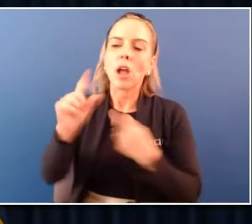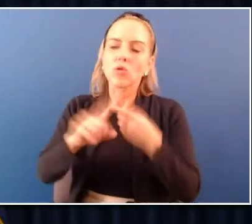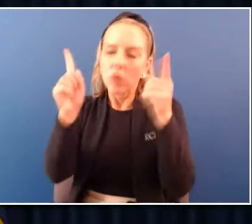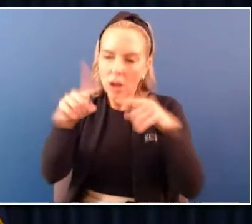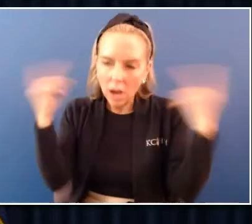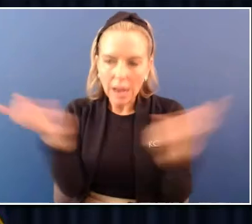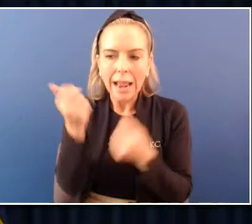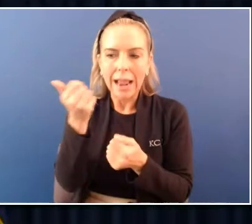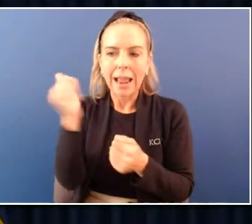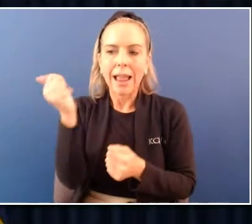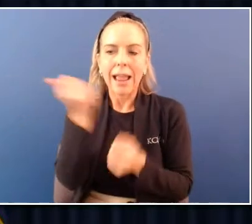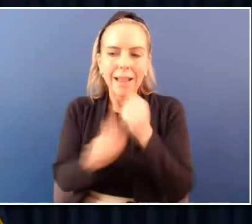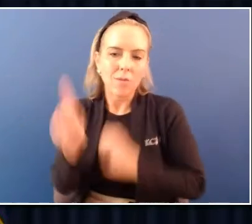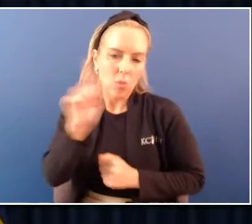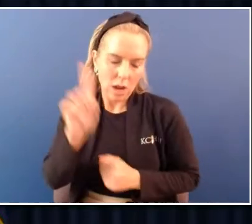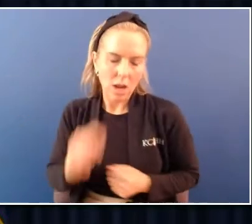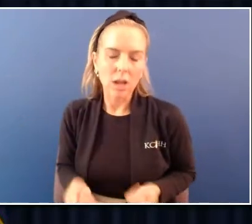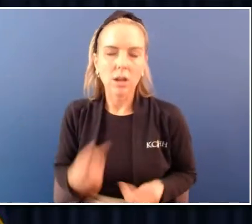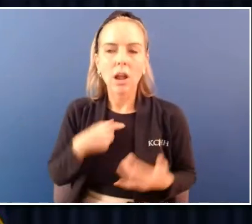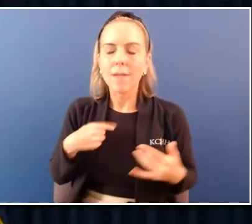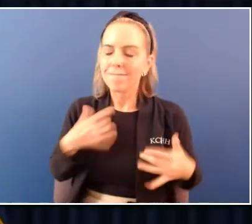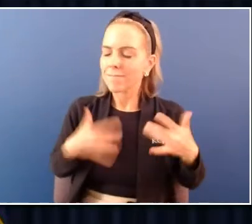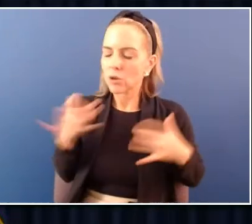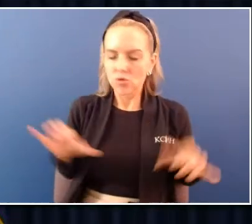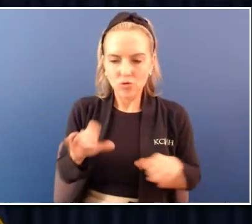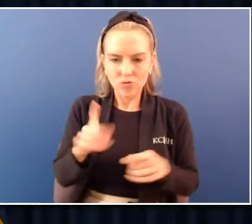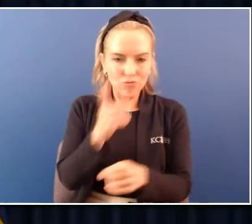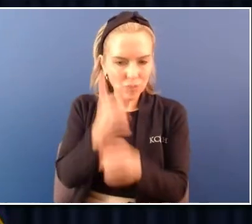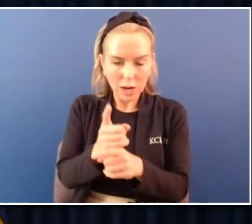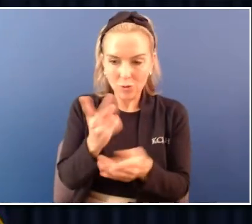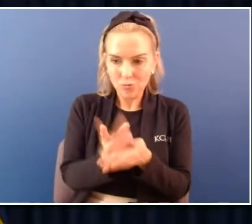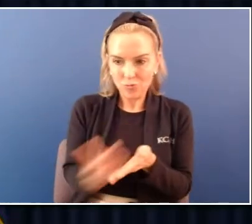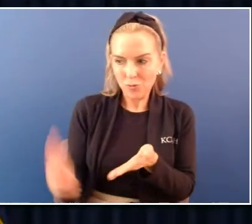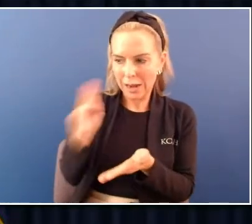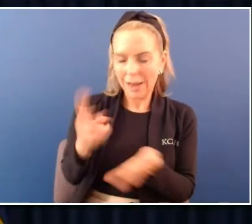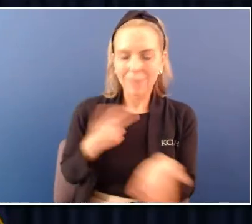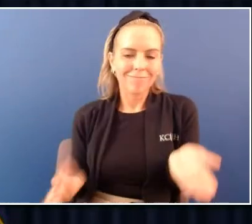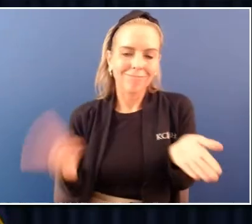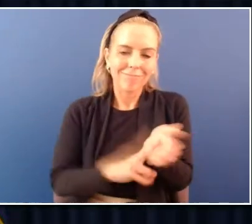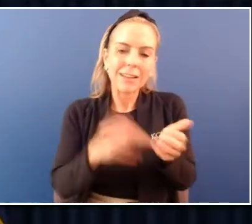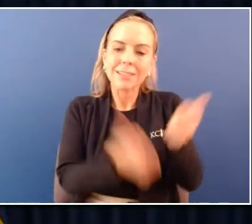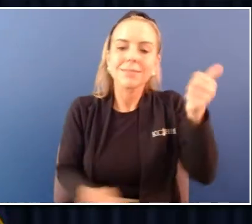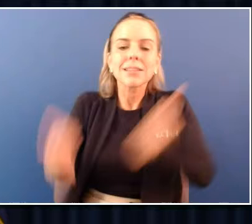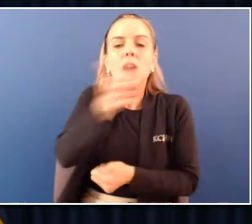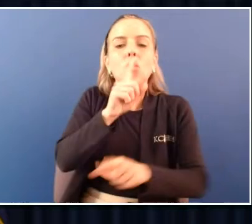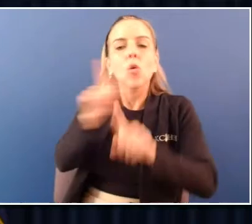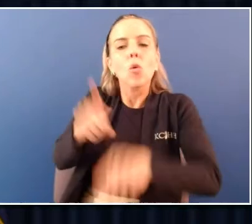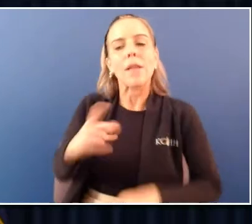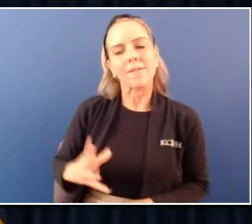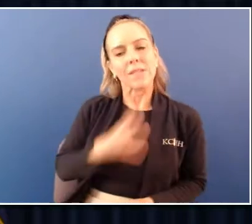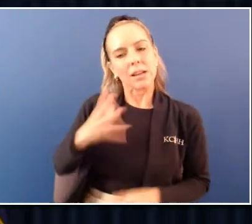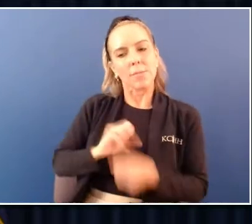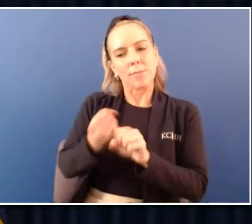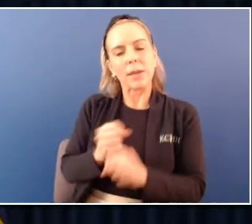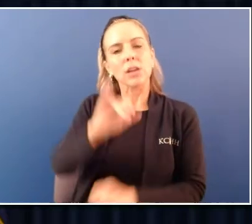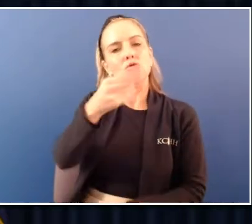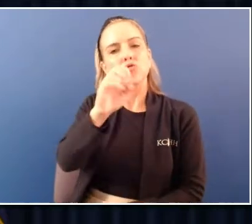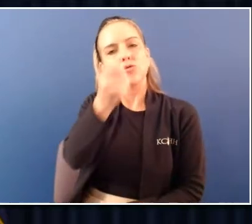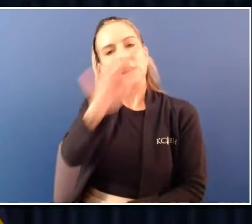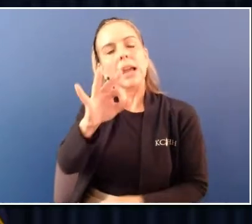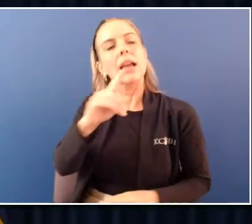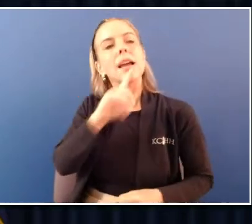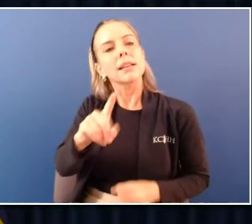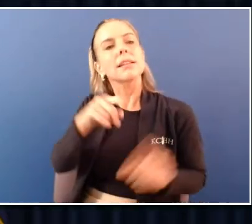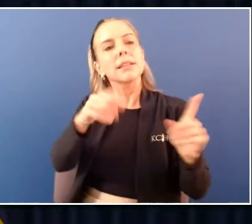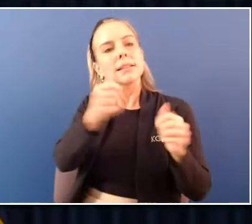no longer wait to do what was right. So 2 weeks ago, I signed an executive order officially making Juneteenth an executive branch